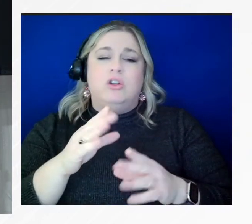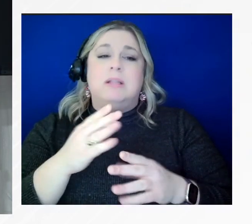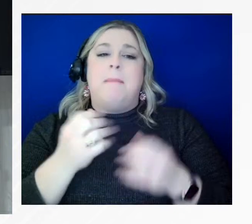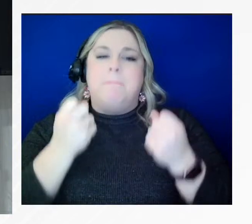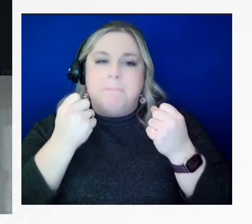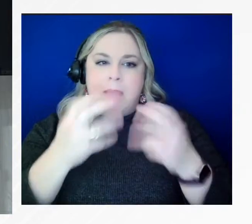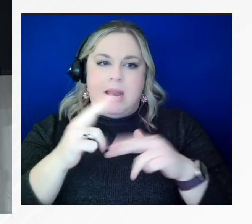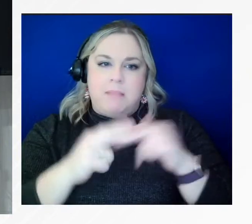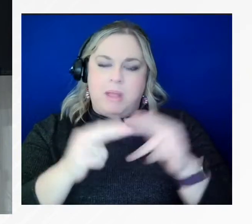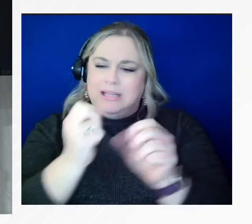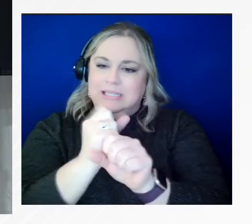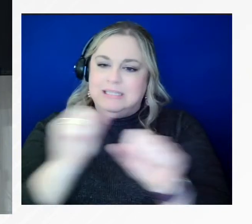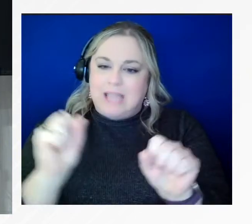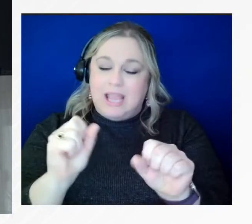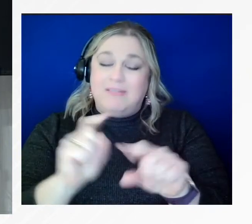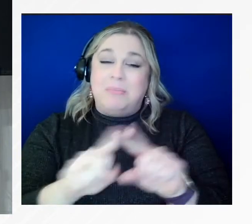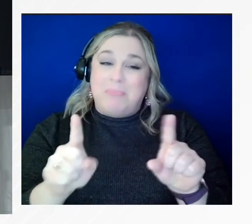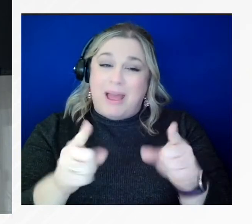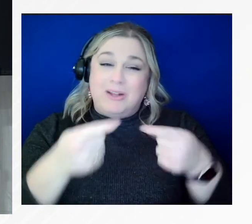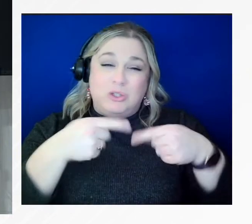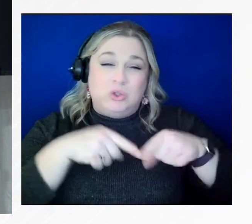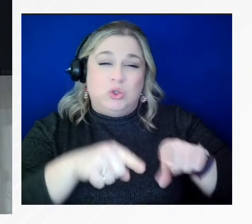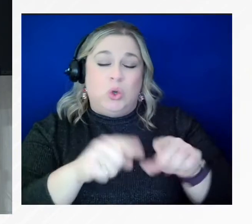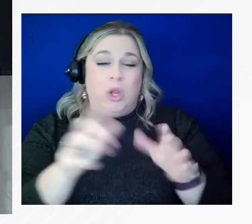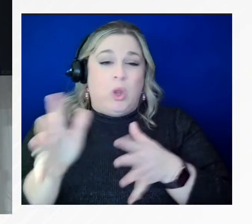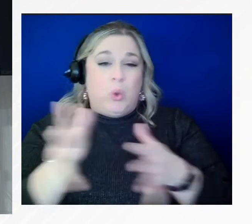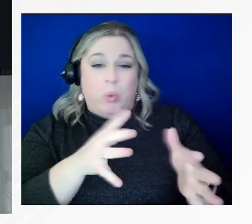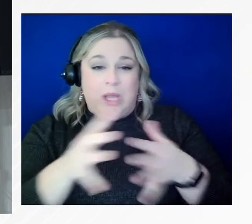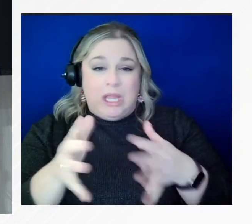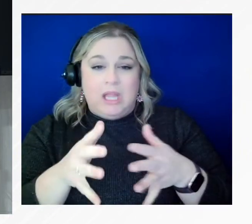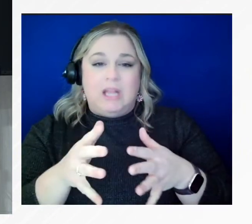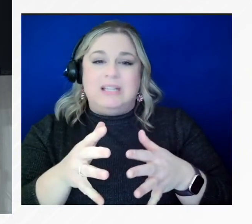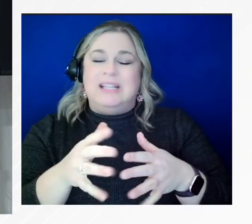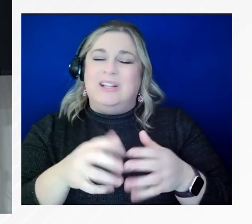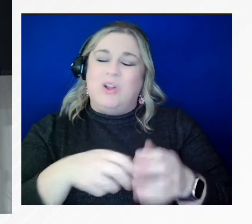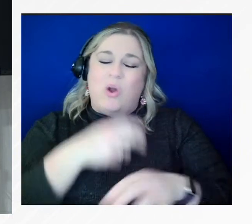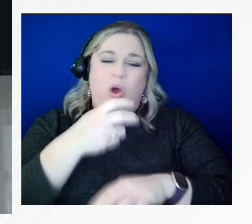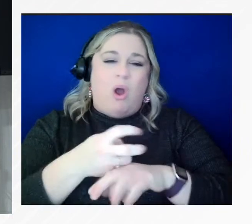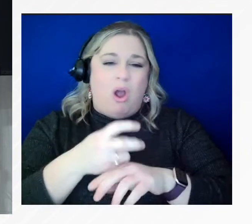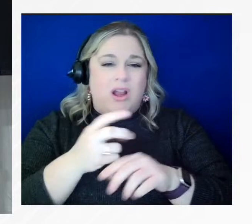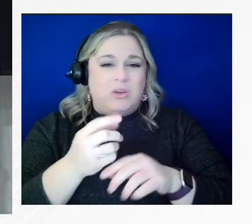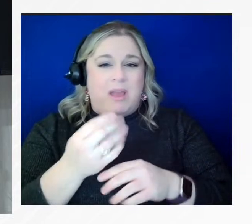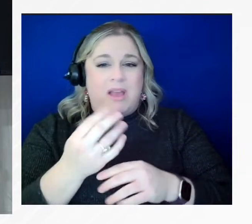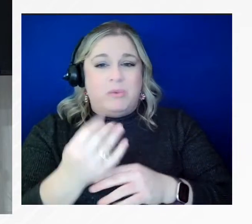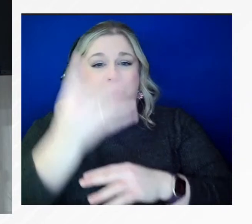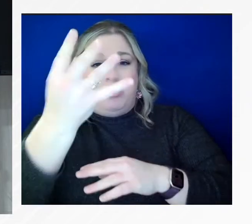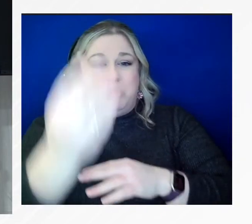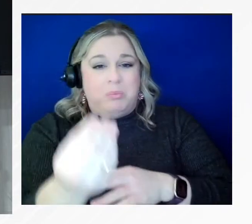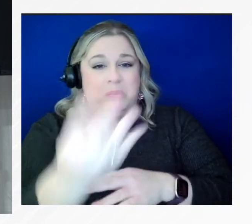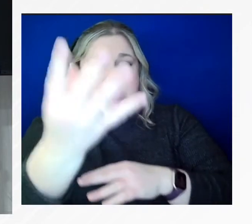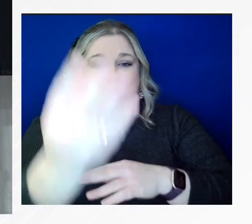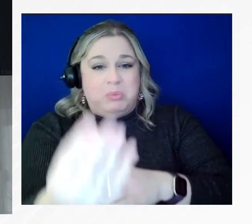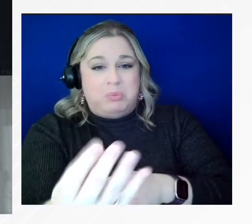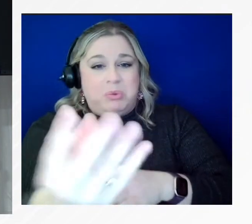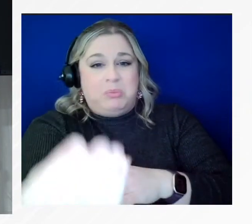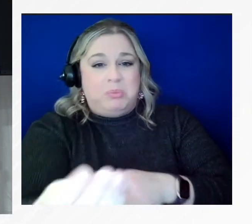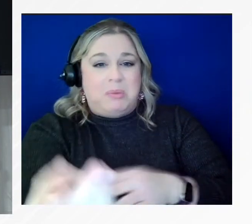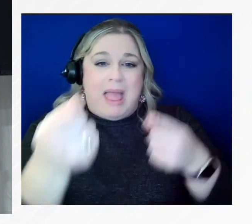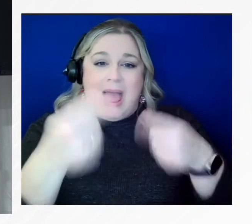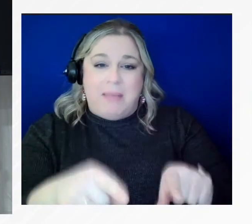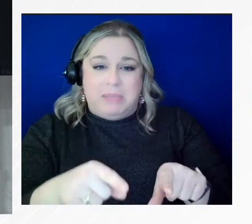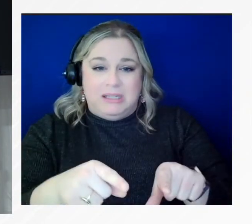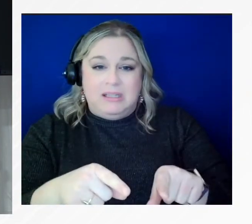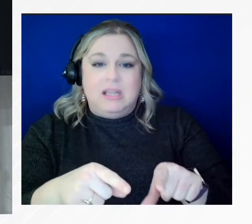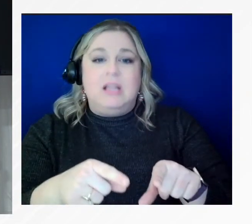a wind-driven event, it is very difficult to stop the ember cast. We did have our disaster